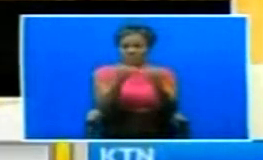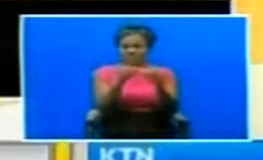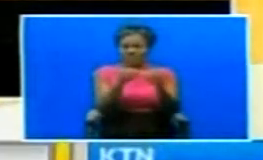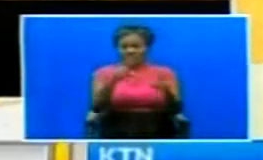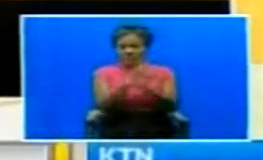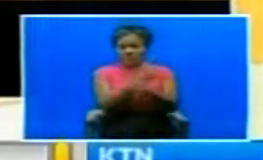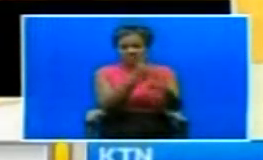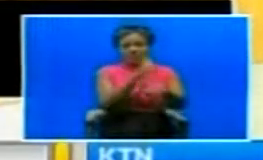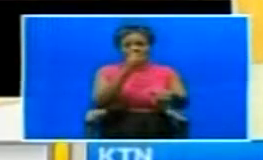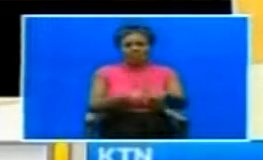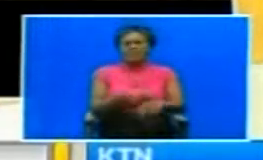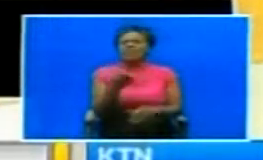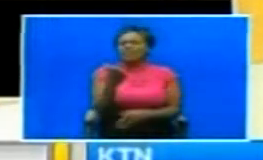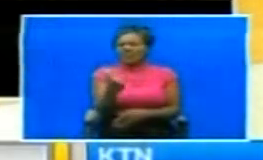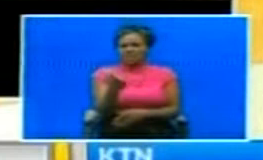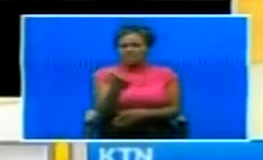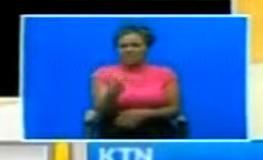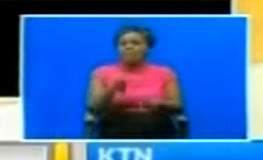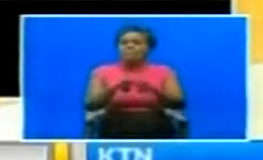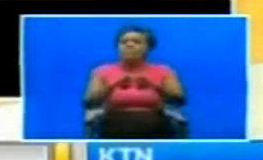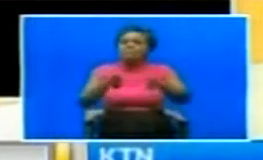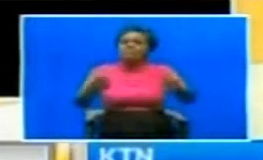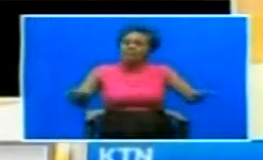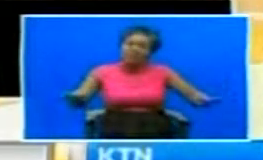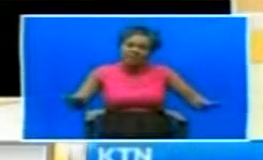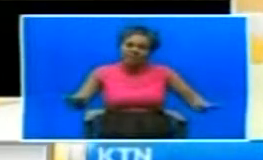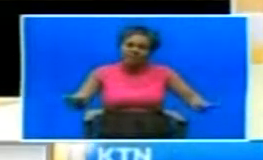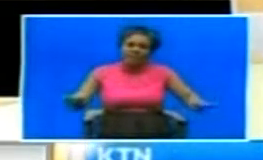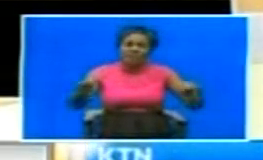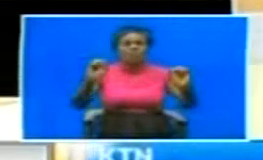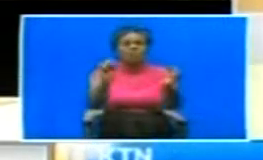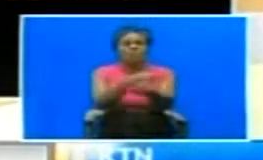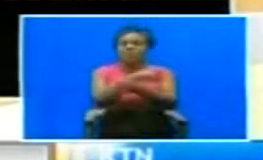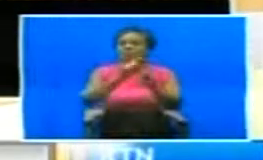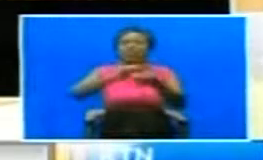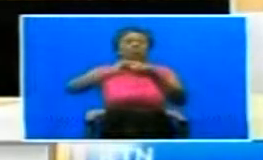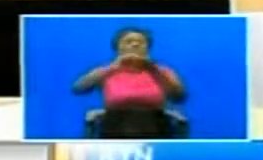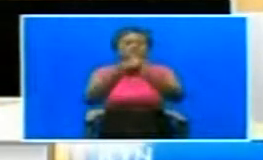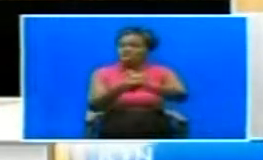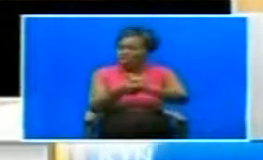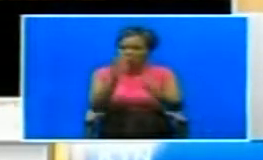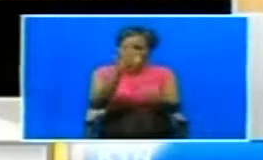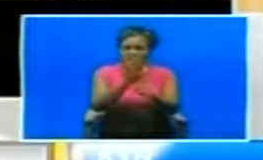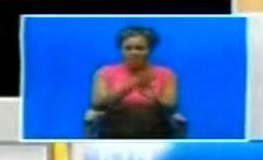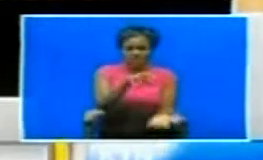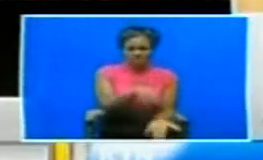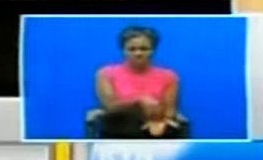periods of time, these issues are permanent. And we know they are not reversible in very many situations.